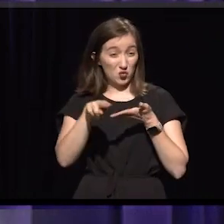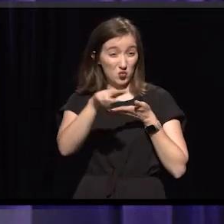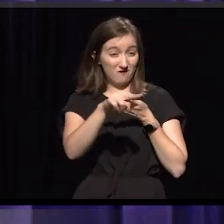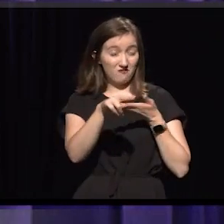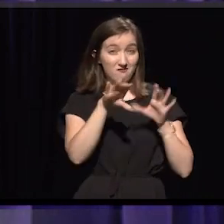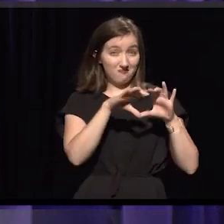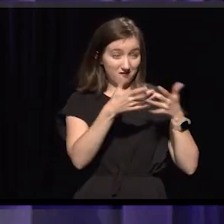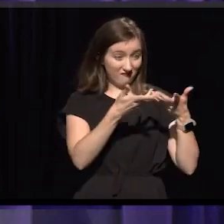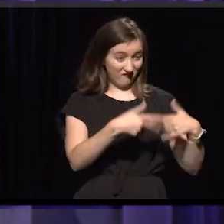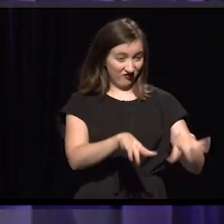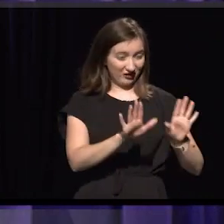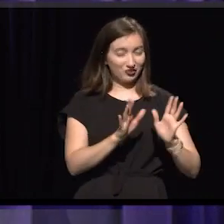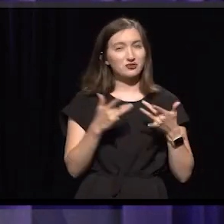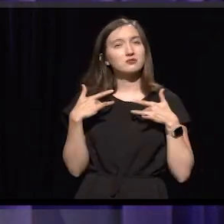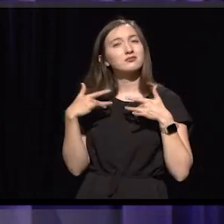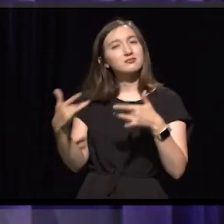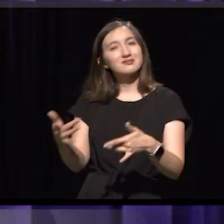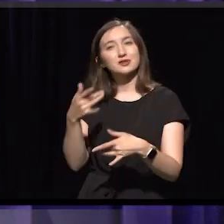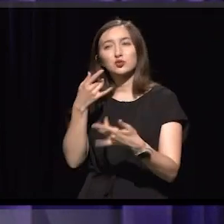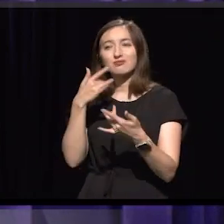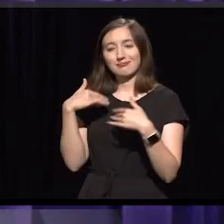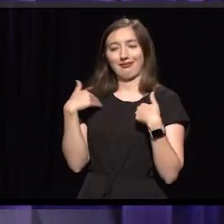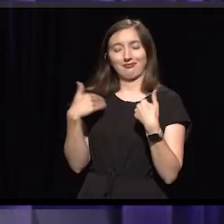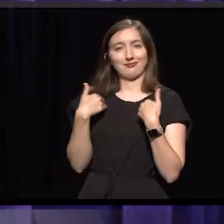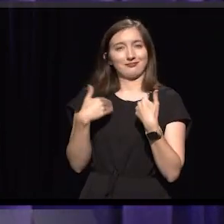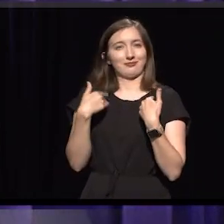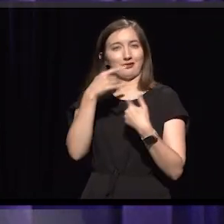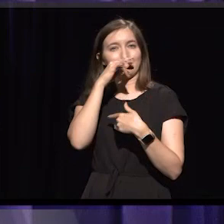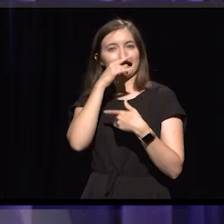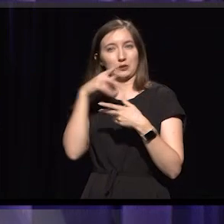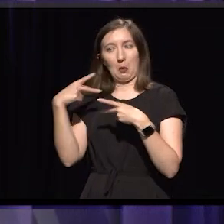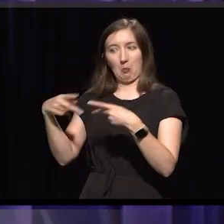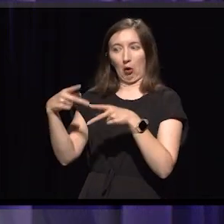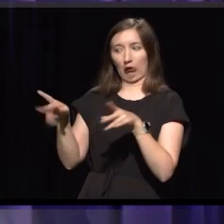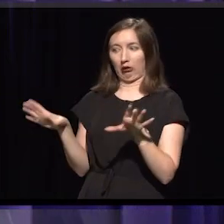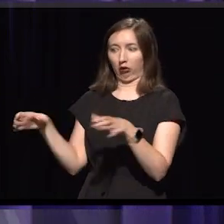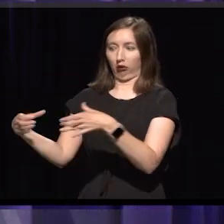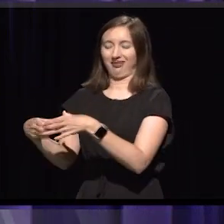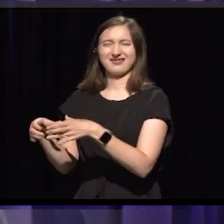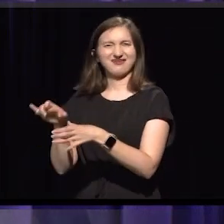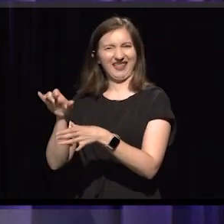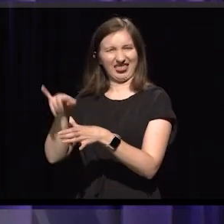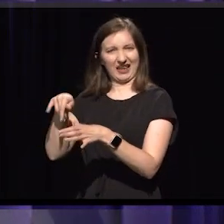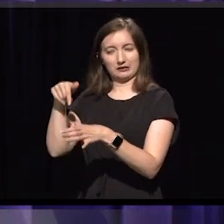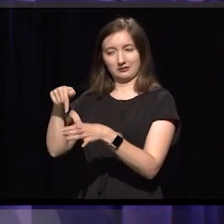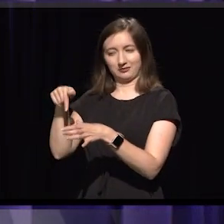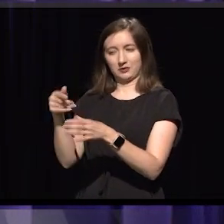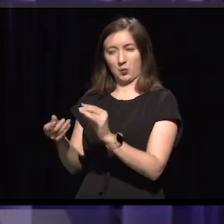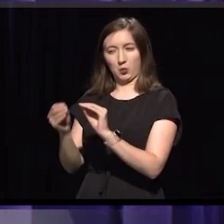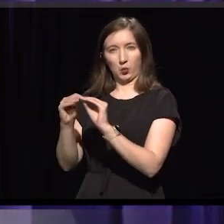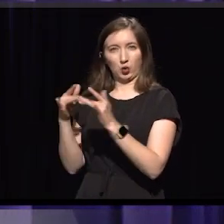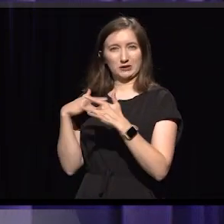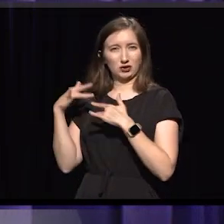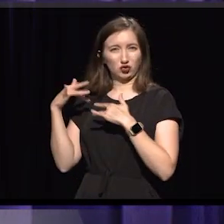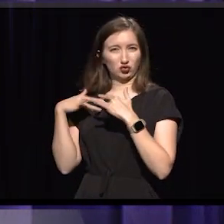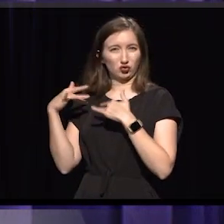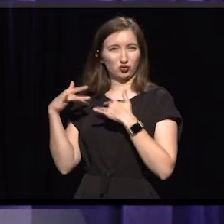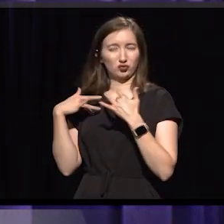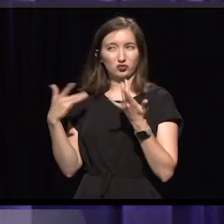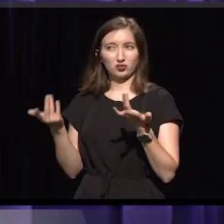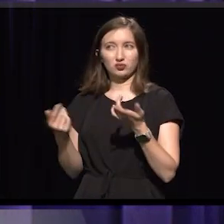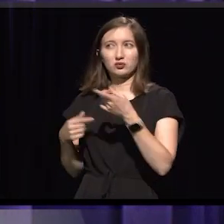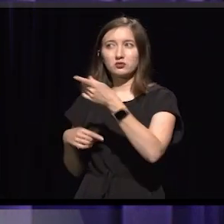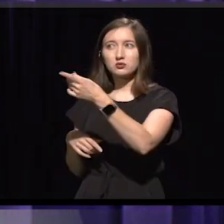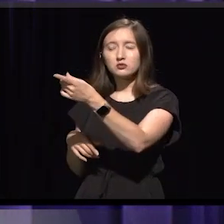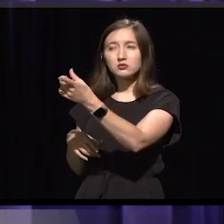or other kinds of congregations that we would worry about the most in a college or university setting. How do you